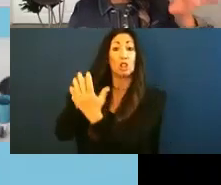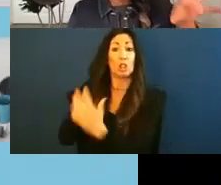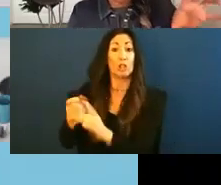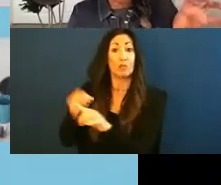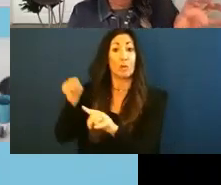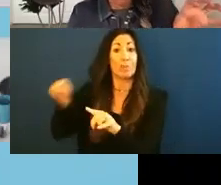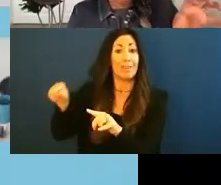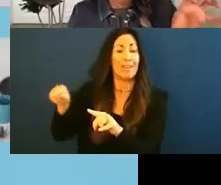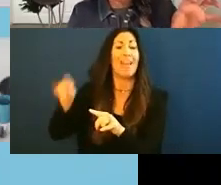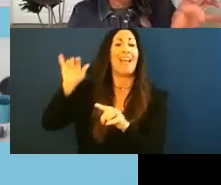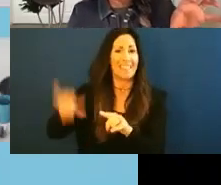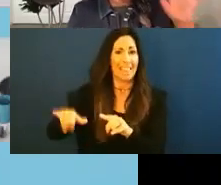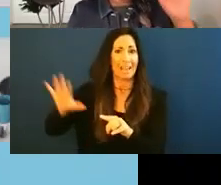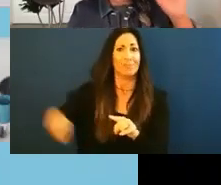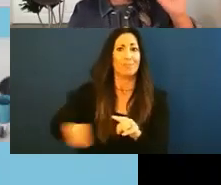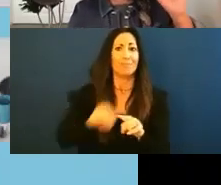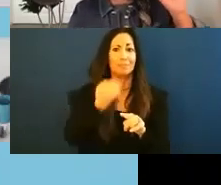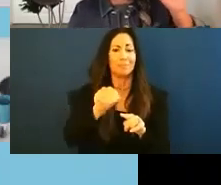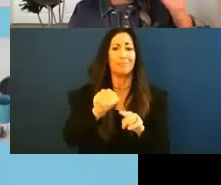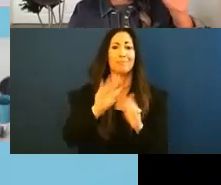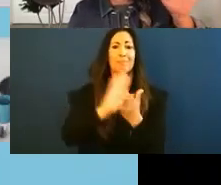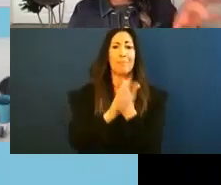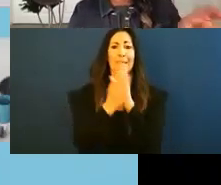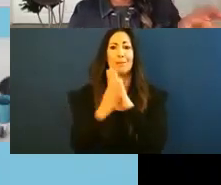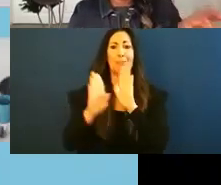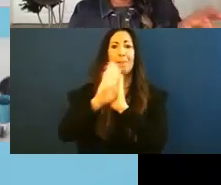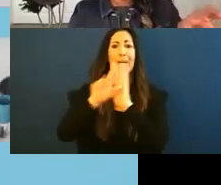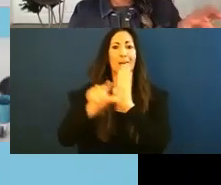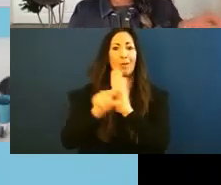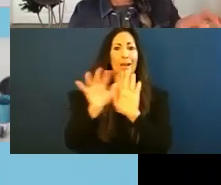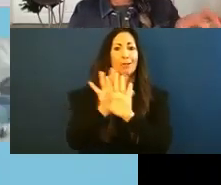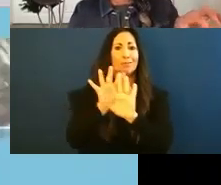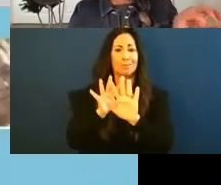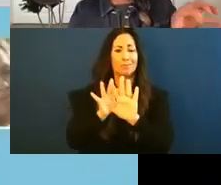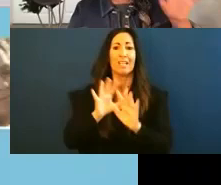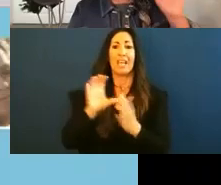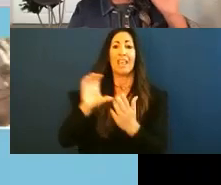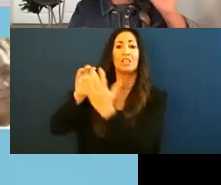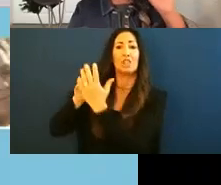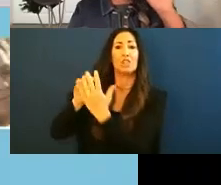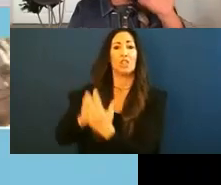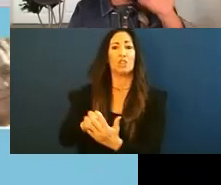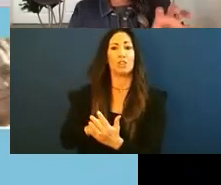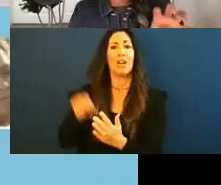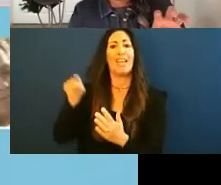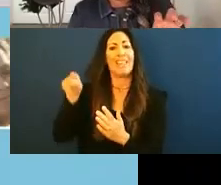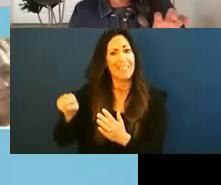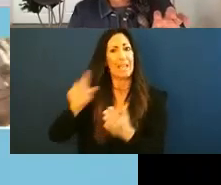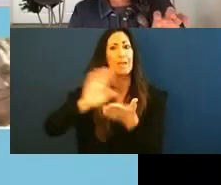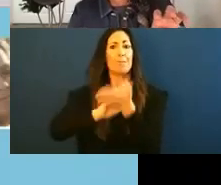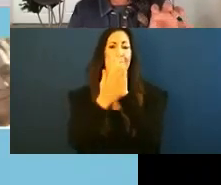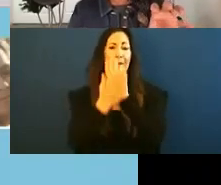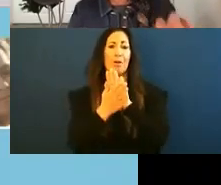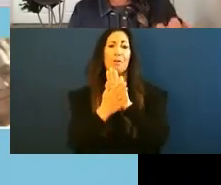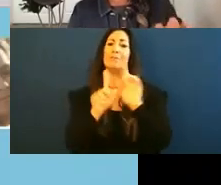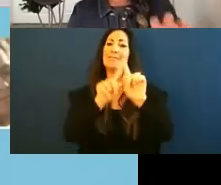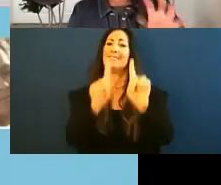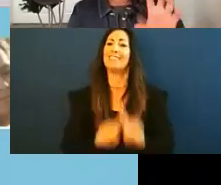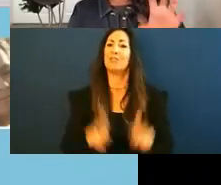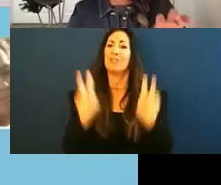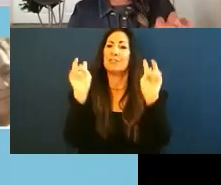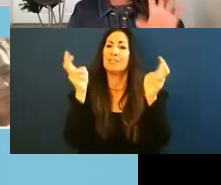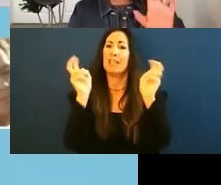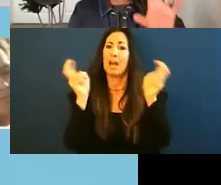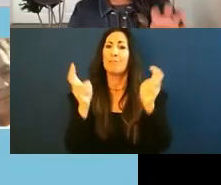the background rationale. The chunks become the different topics that I want the person who